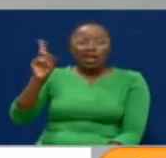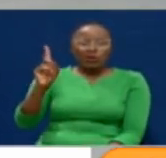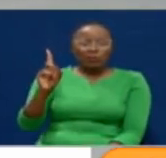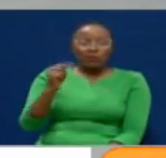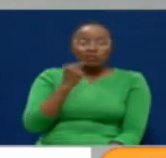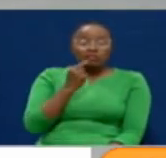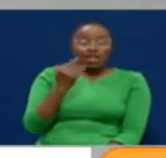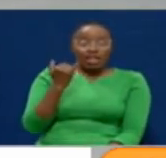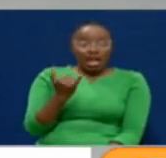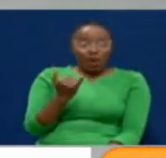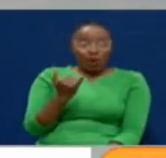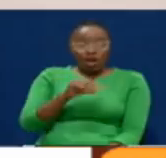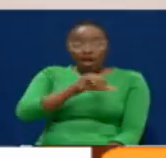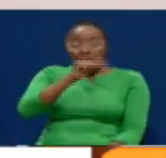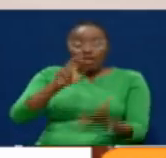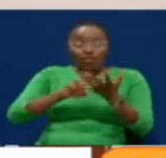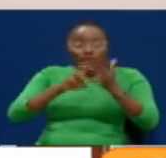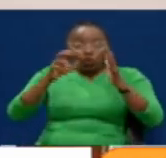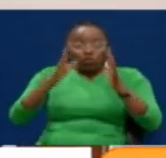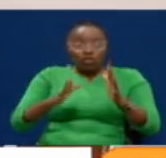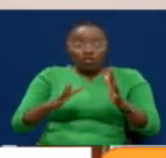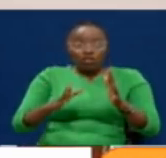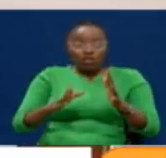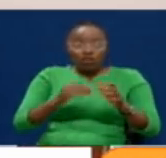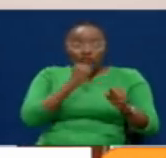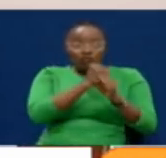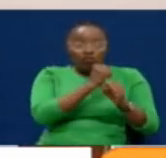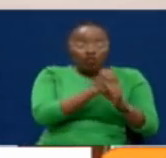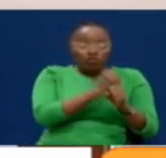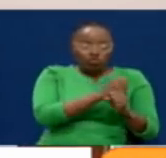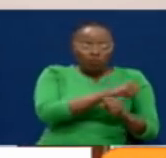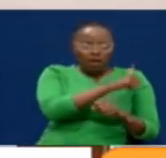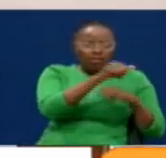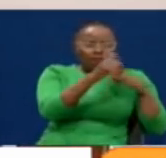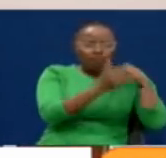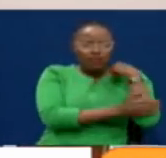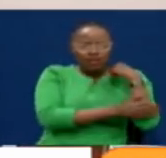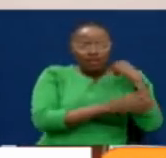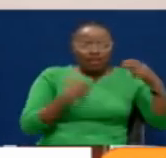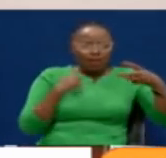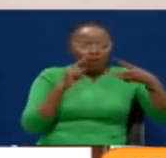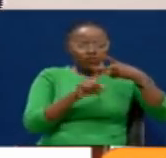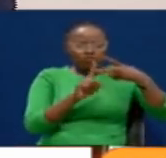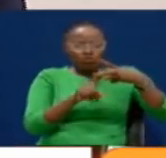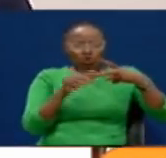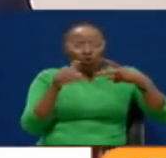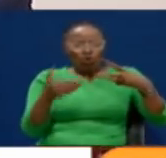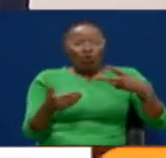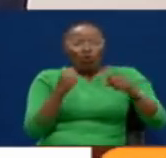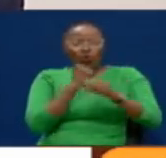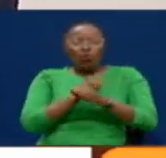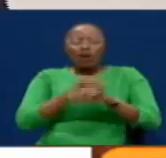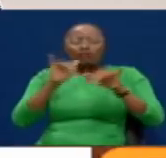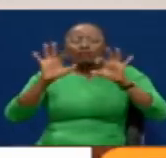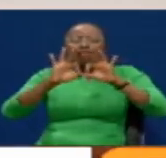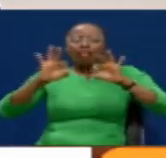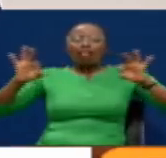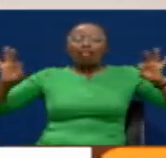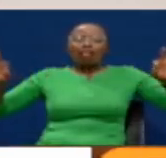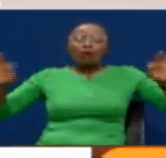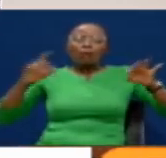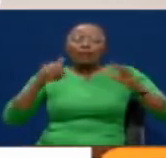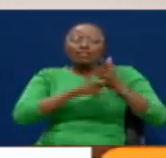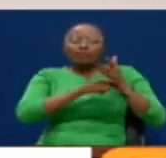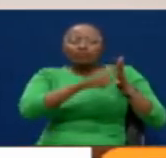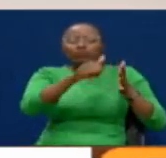allow another contractor who, one, has done a shoddy job elsewhere, or number two, his work, you know, is taking too long as to be said, we'll blacklist them and we'll